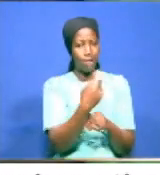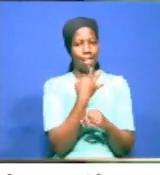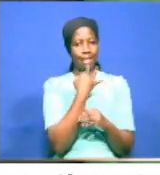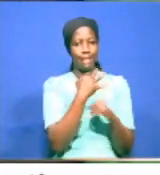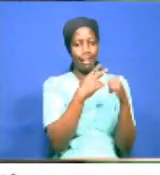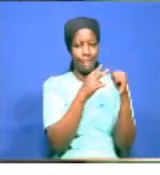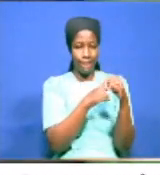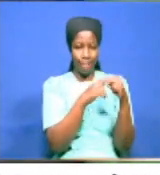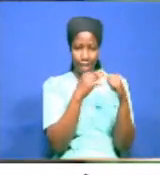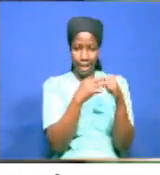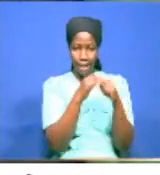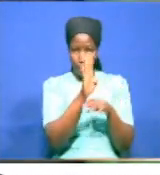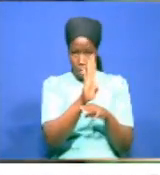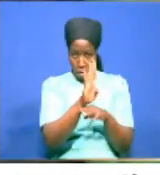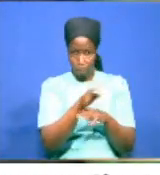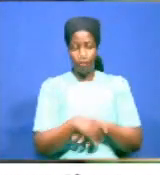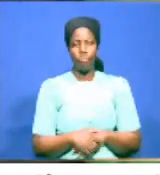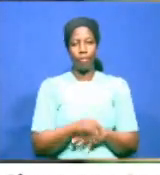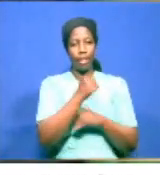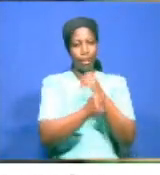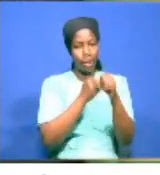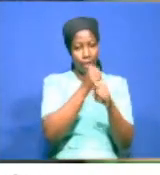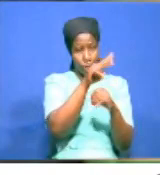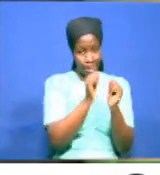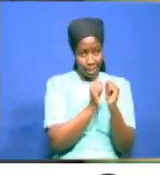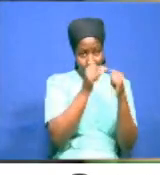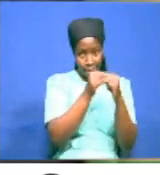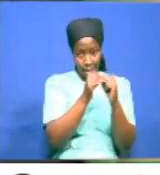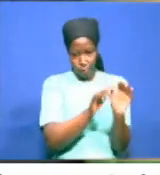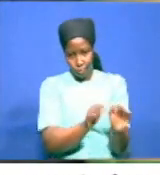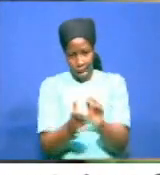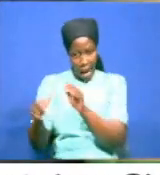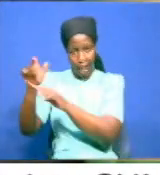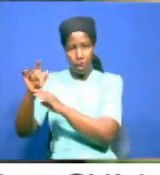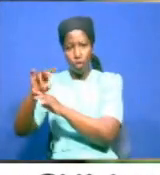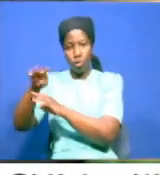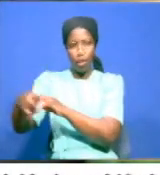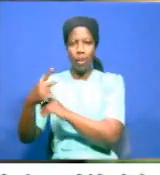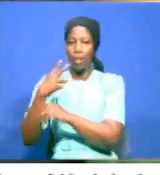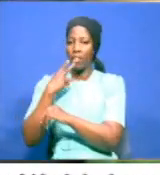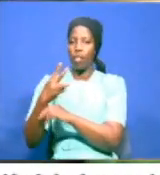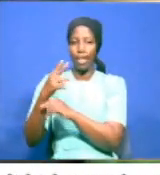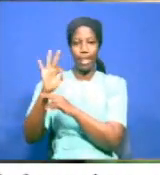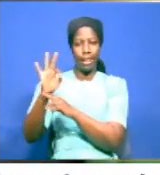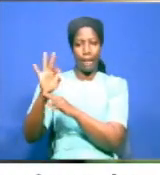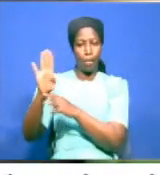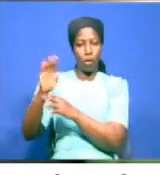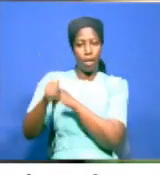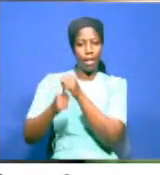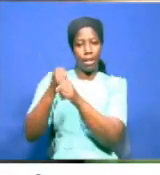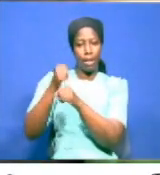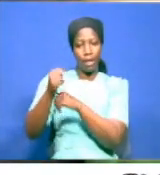2,378 billion in 2018 to Kenya shilling 2,403 billion in